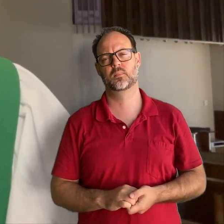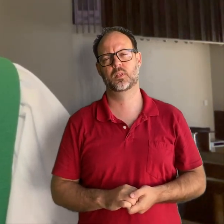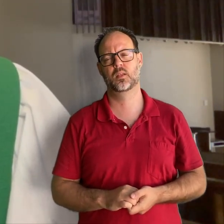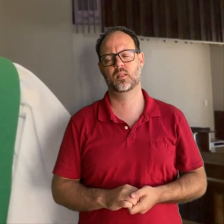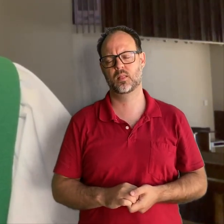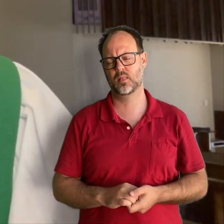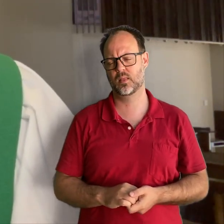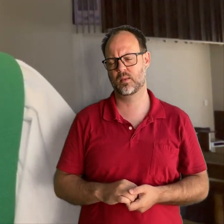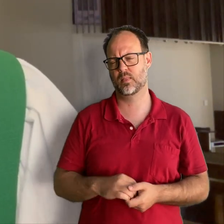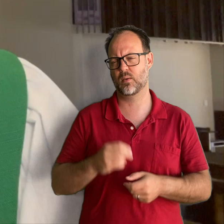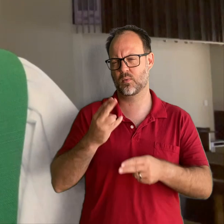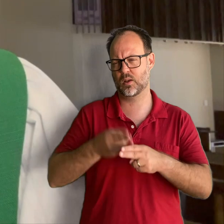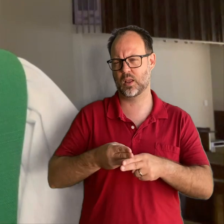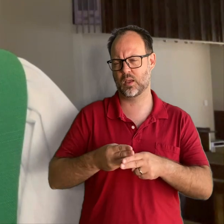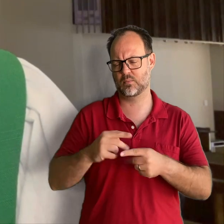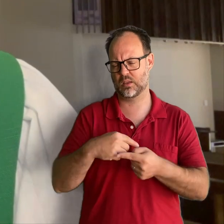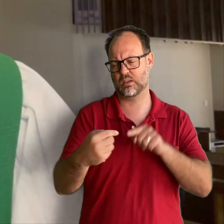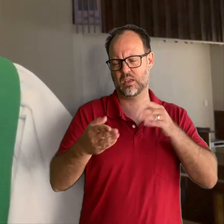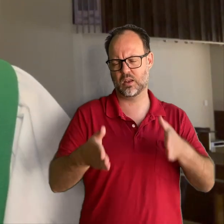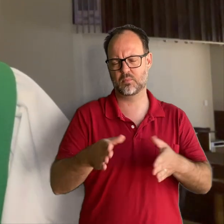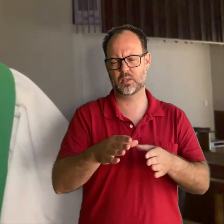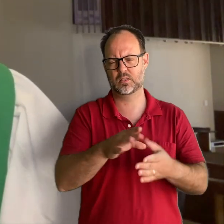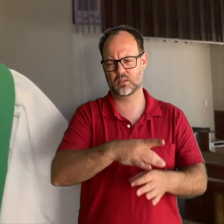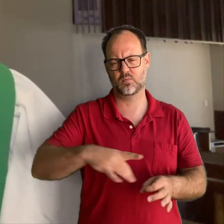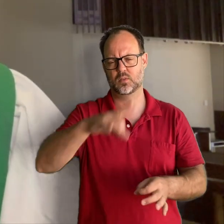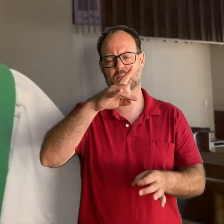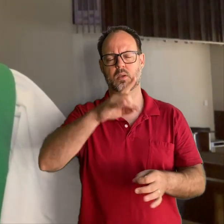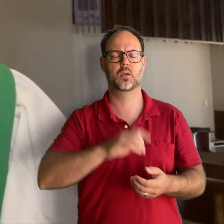which means enemies of the Spirit.